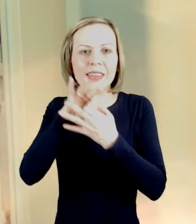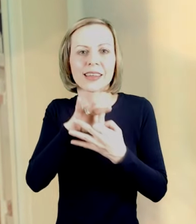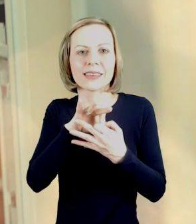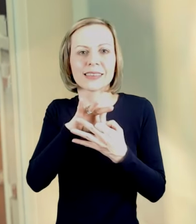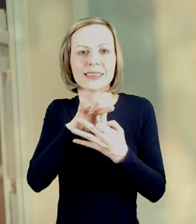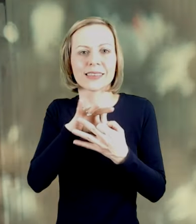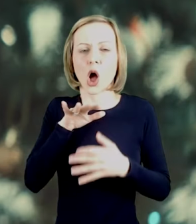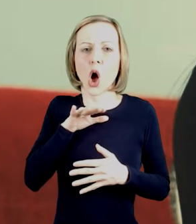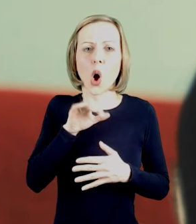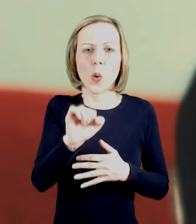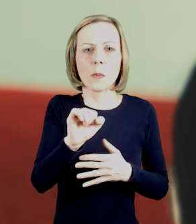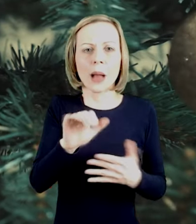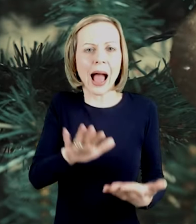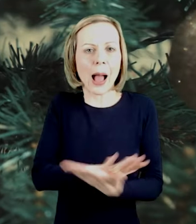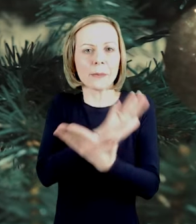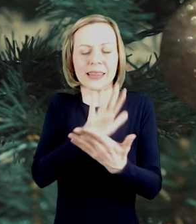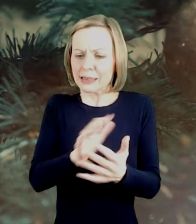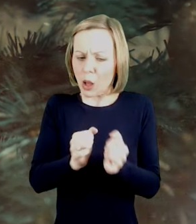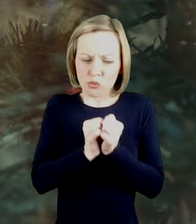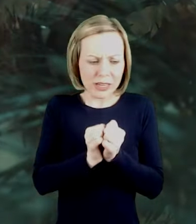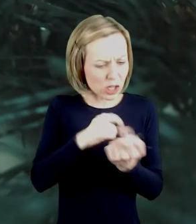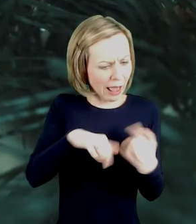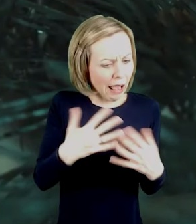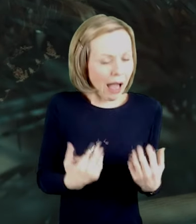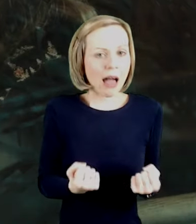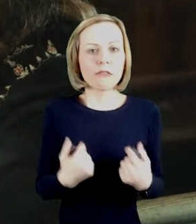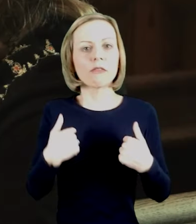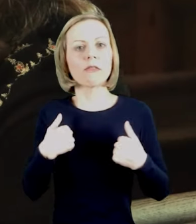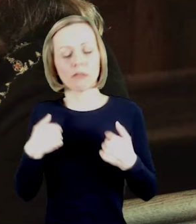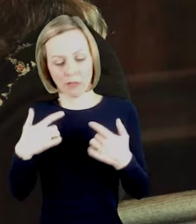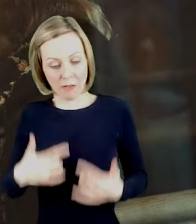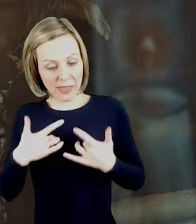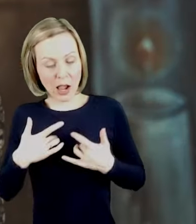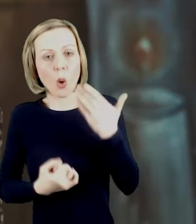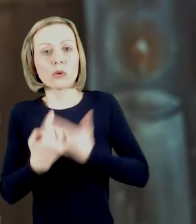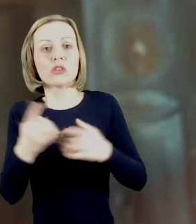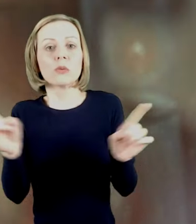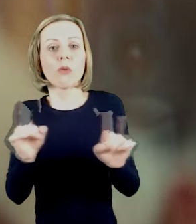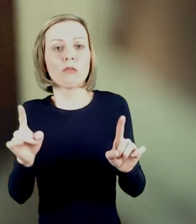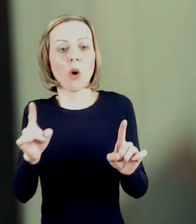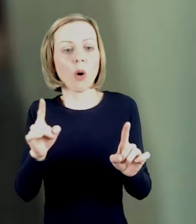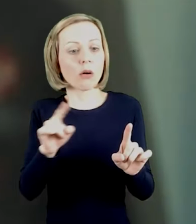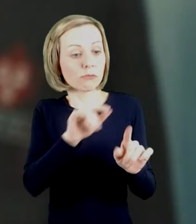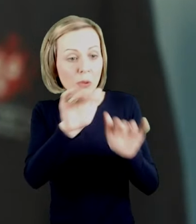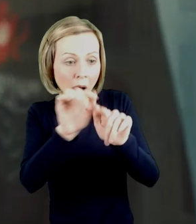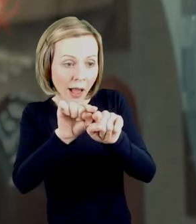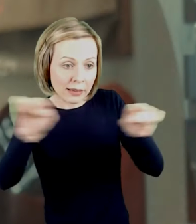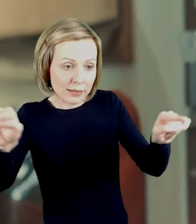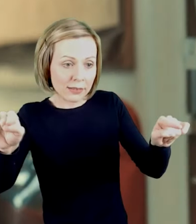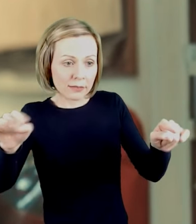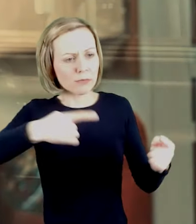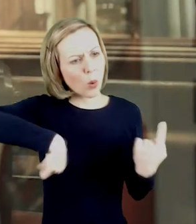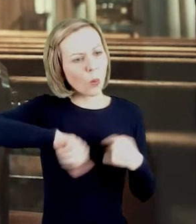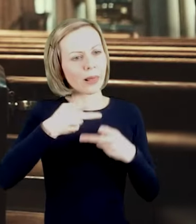Togetherness. Hope. Happiness. Appreciating what I've got. It's an opportunity to remind people that they